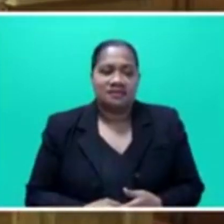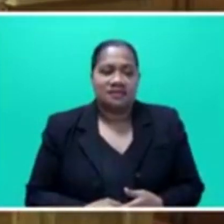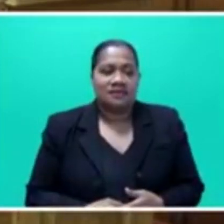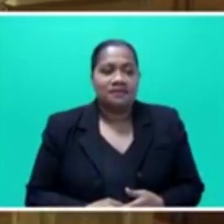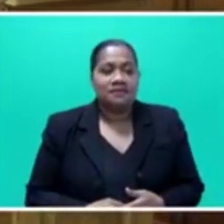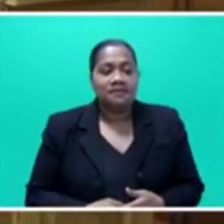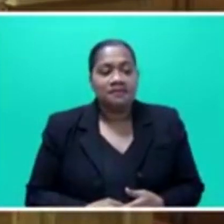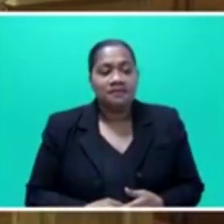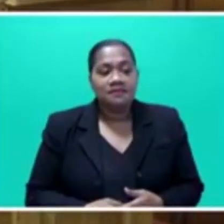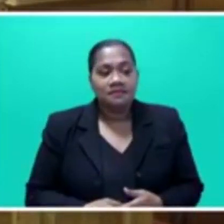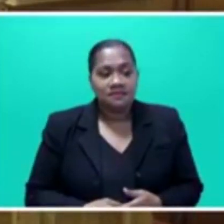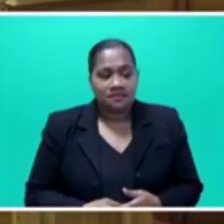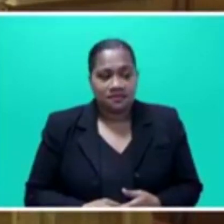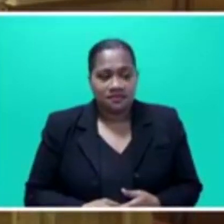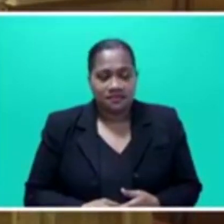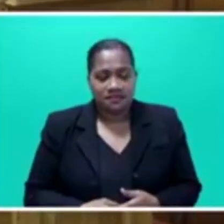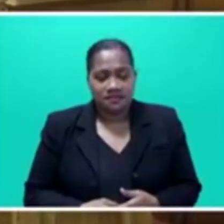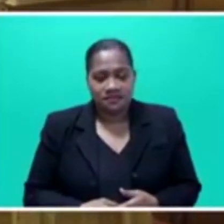But